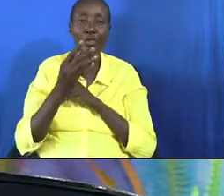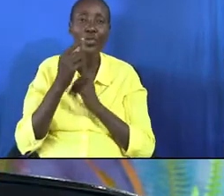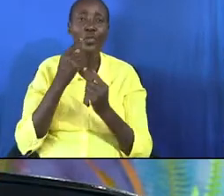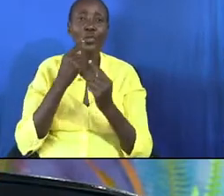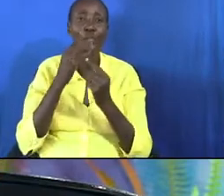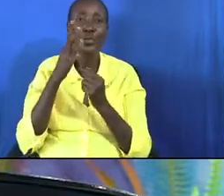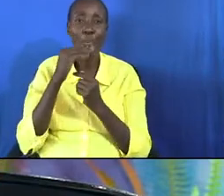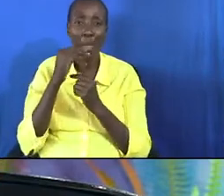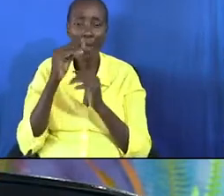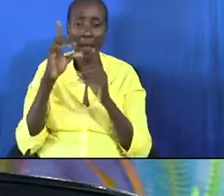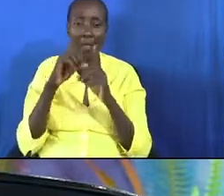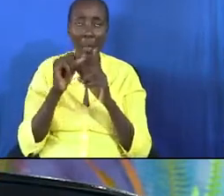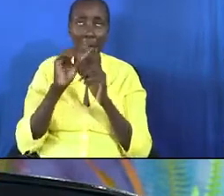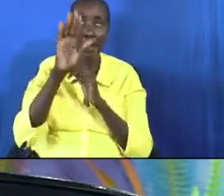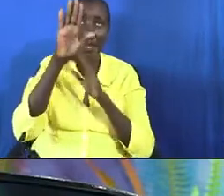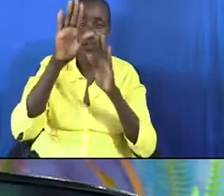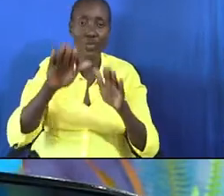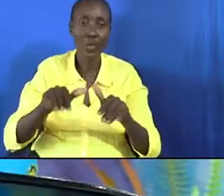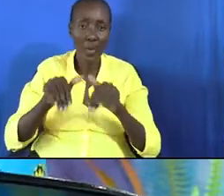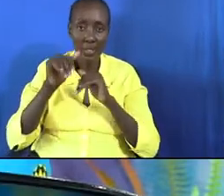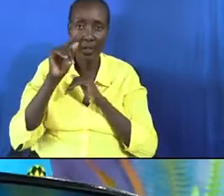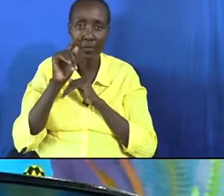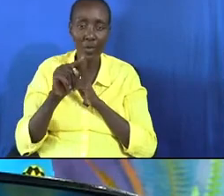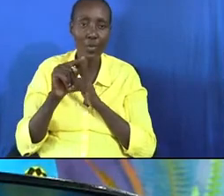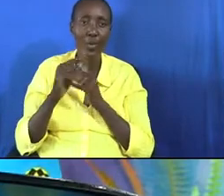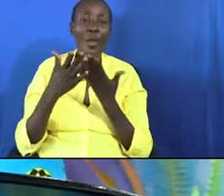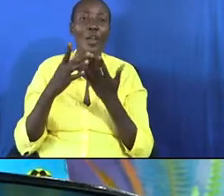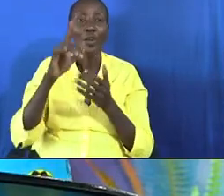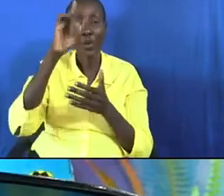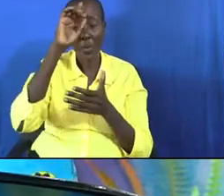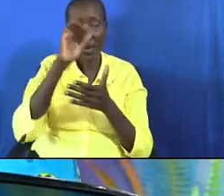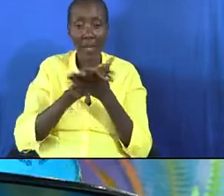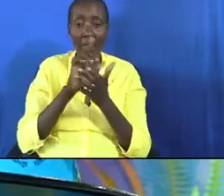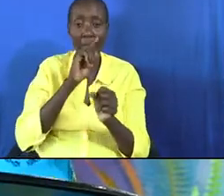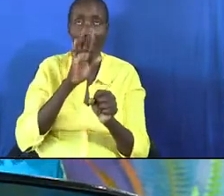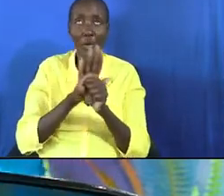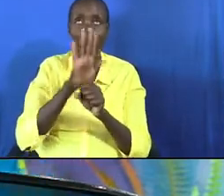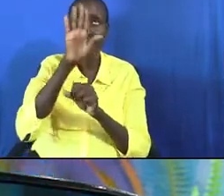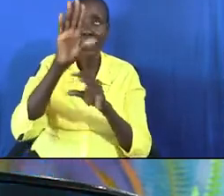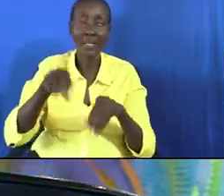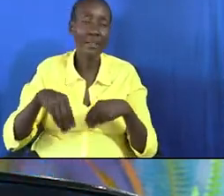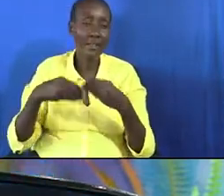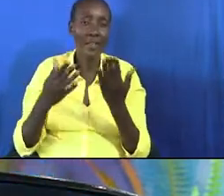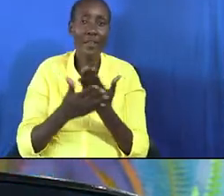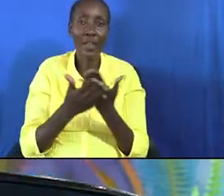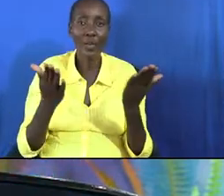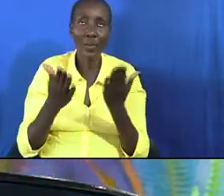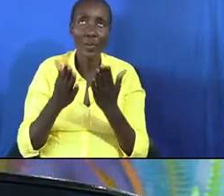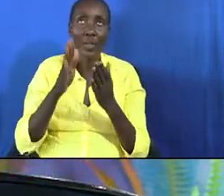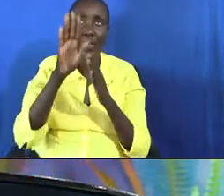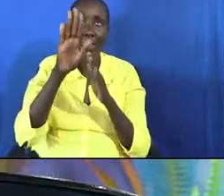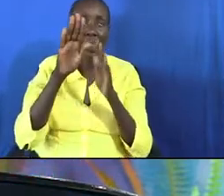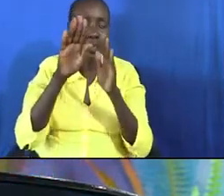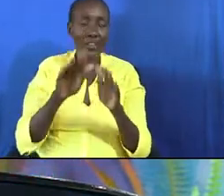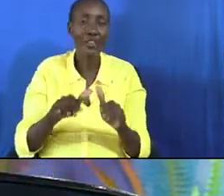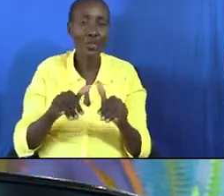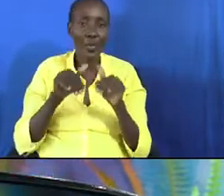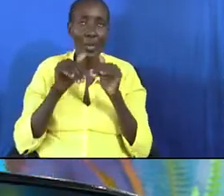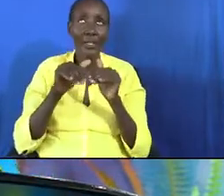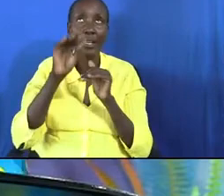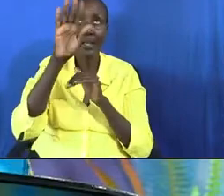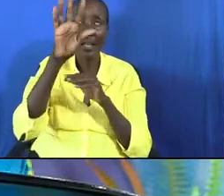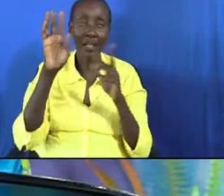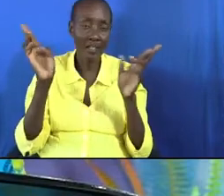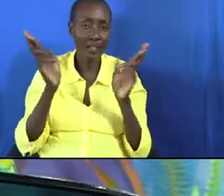word. He's waiting for you to recount the promise that he has given you. He is alert. He is